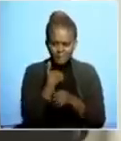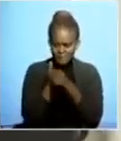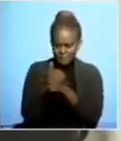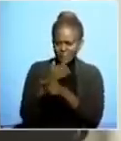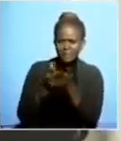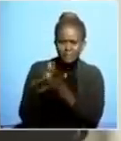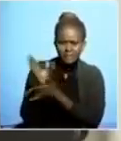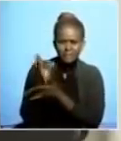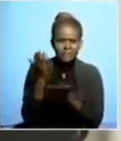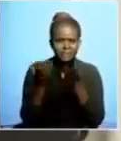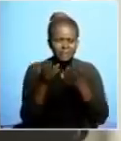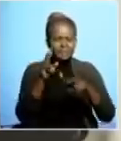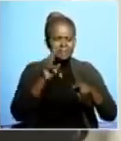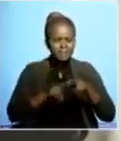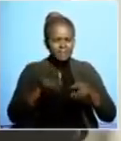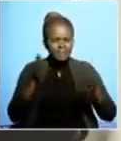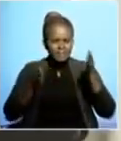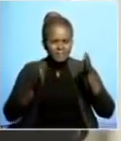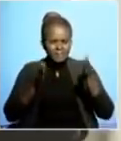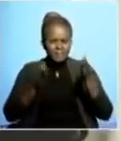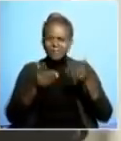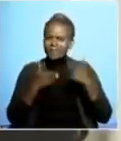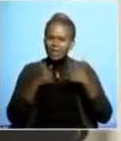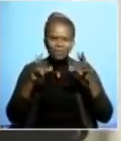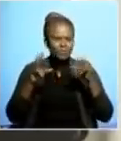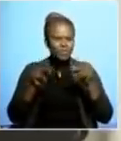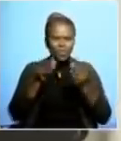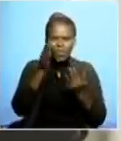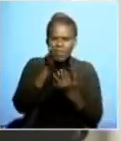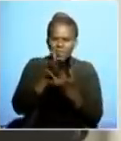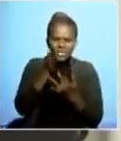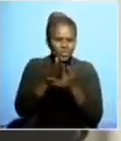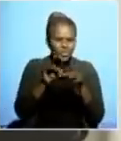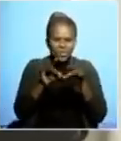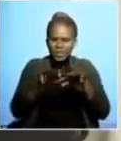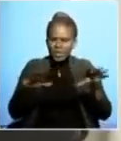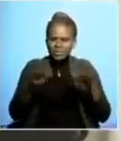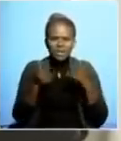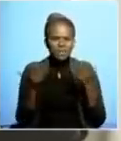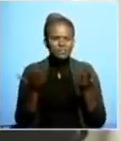right, maybe sits in the middle, there is no middle ground.